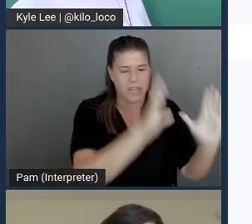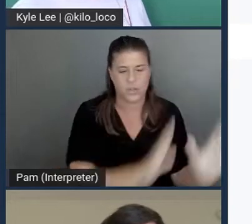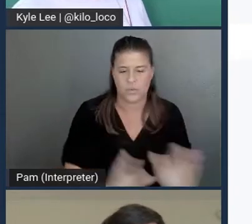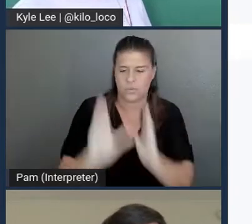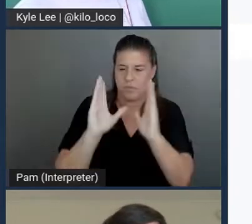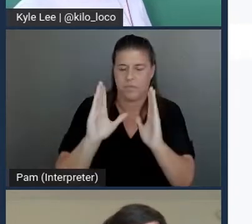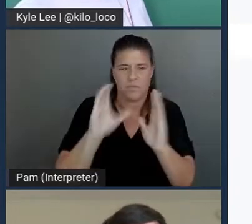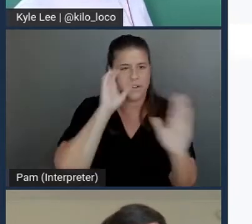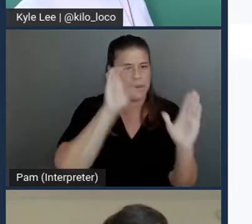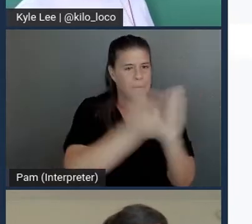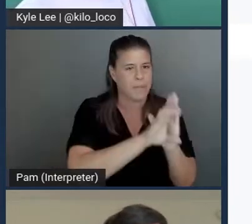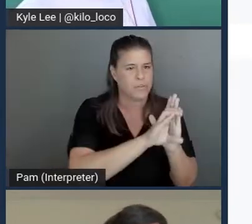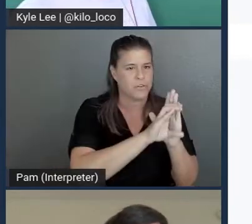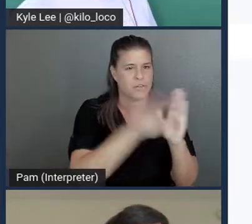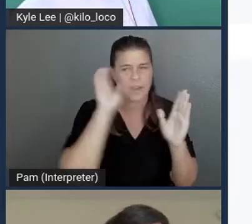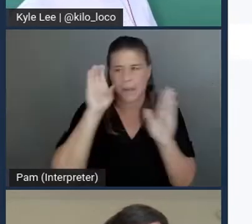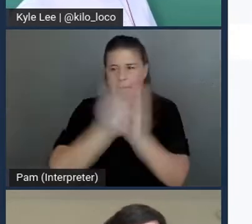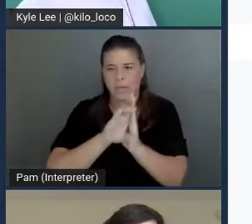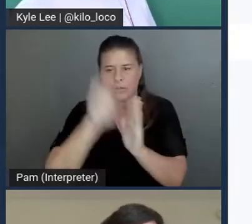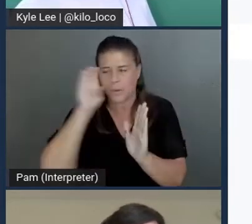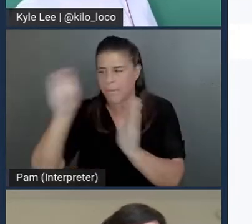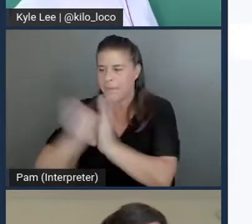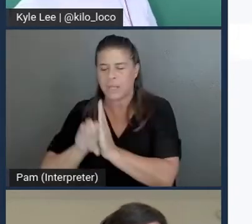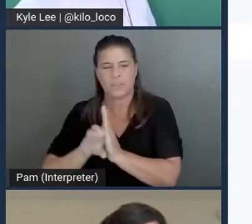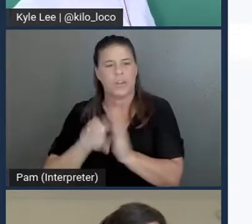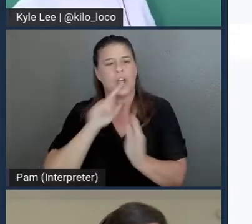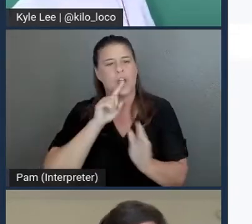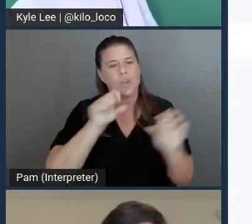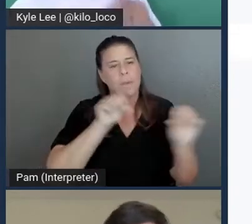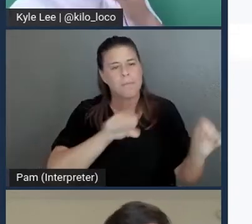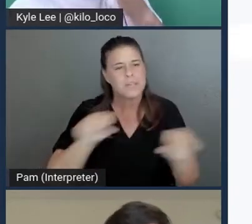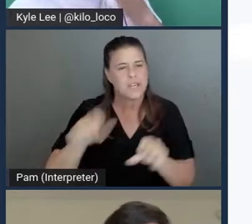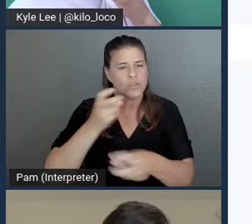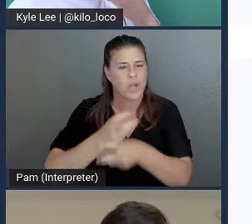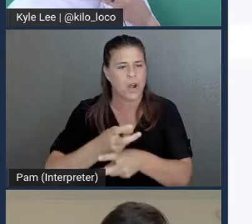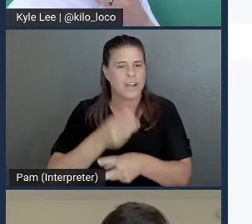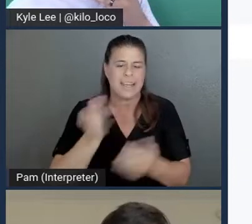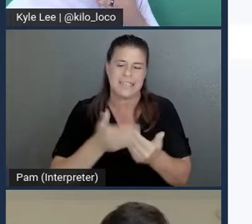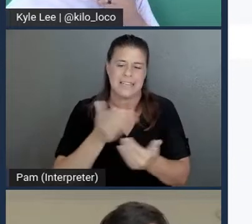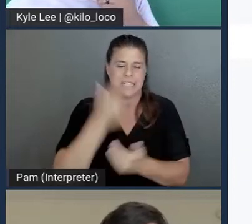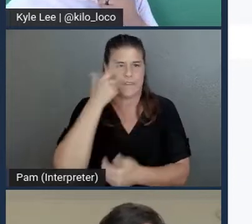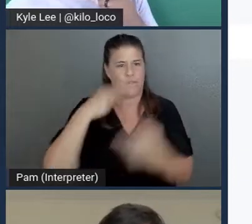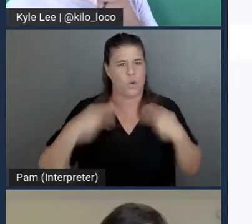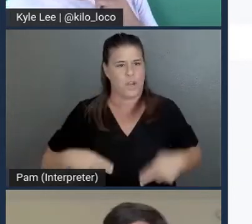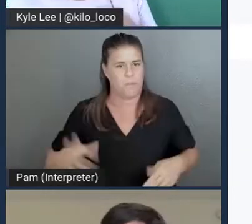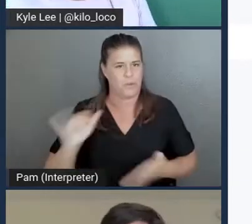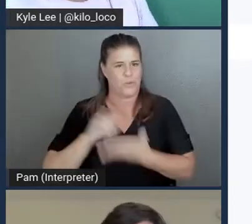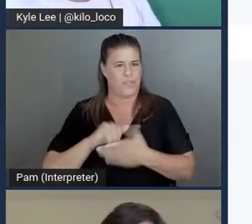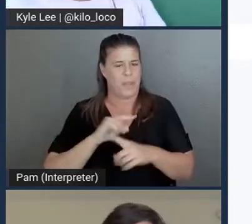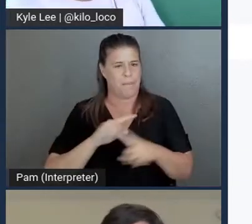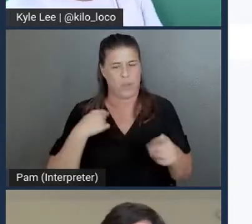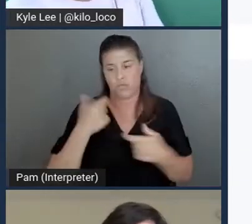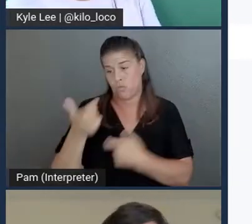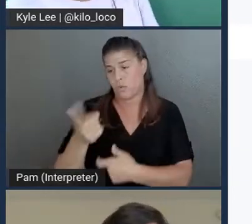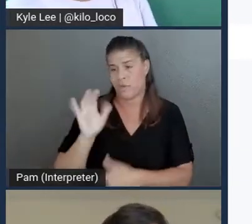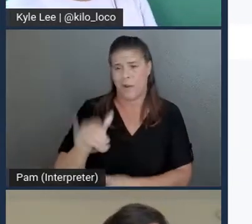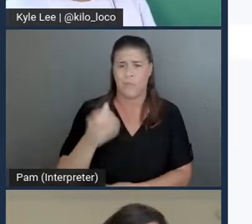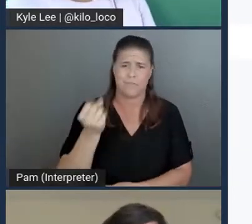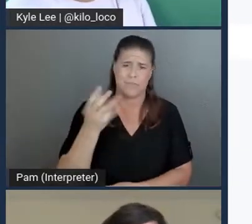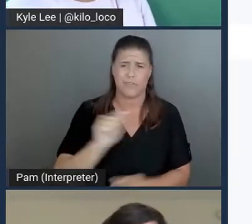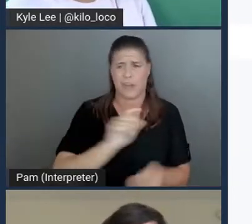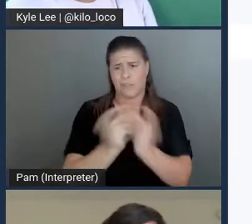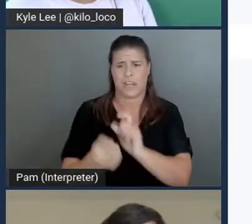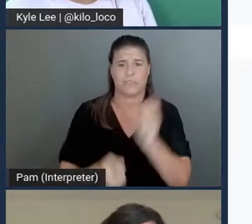shot, like detecting that is potentially hard. It's easy for a human to do. Like we look at it and we're like, oh, the shot